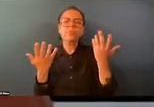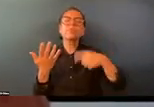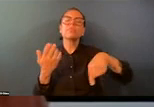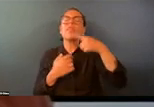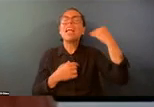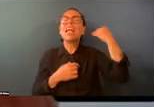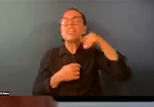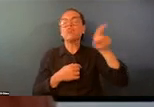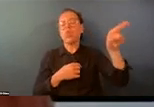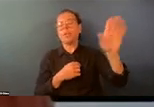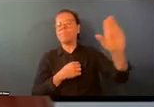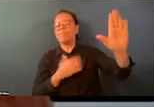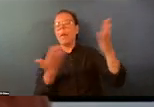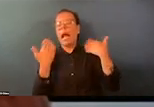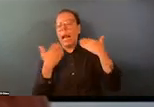in Tajikistan.